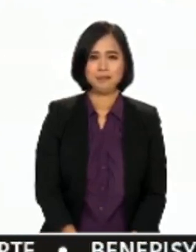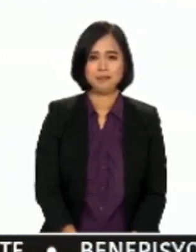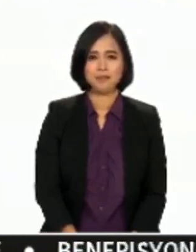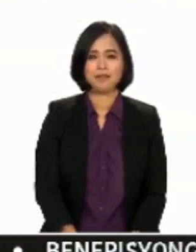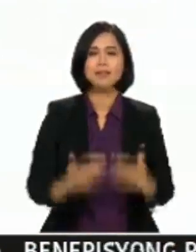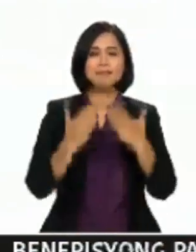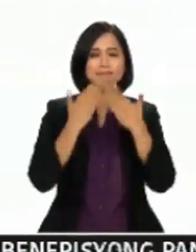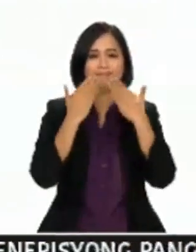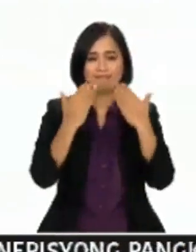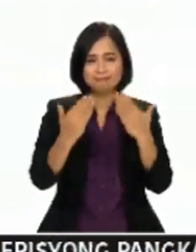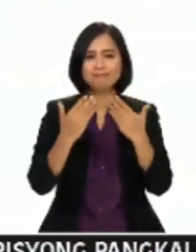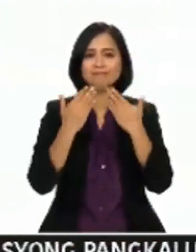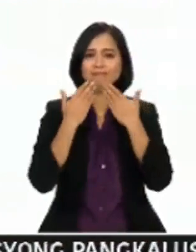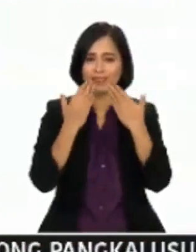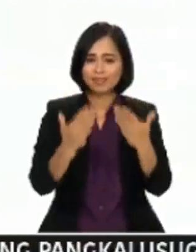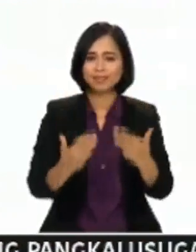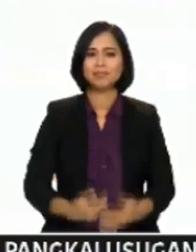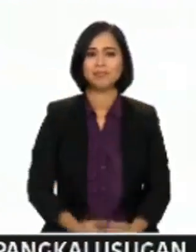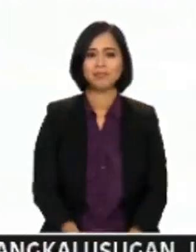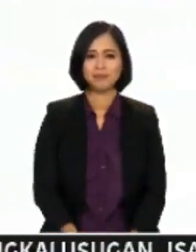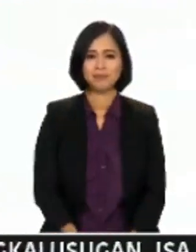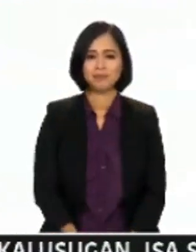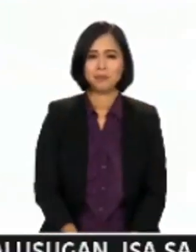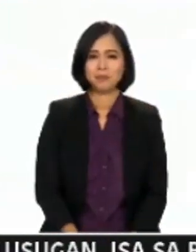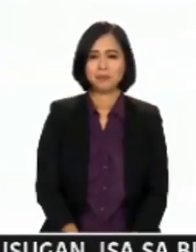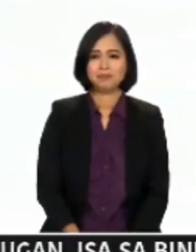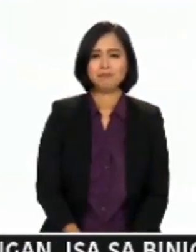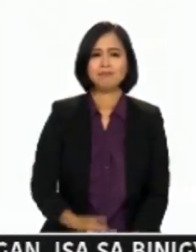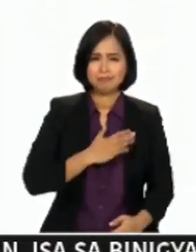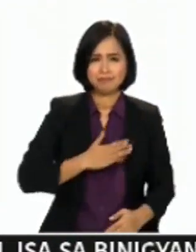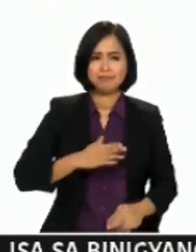Thank you. Kindly sit down.